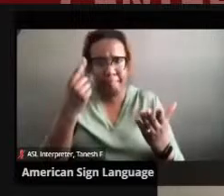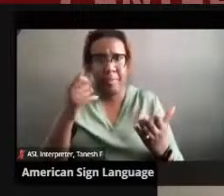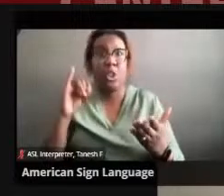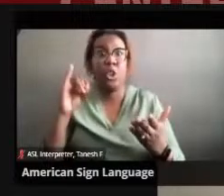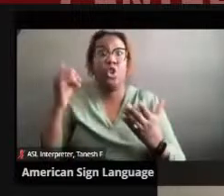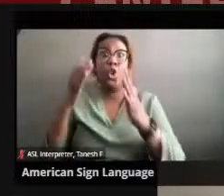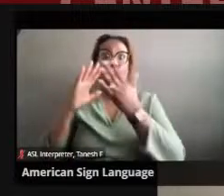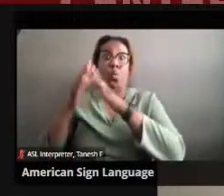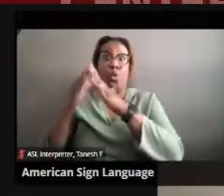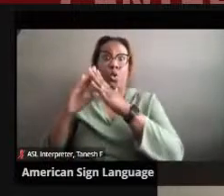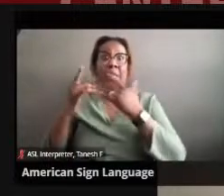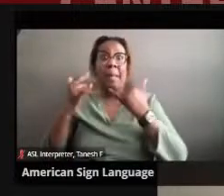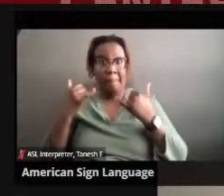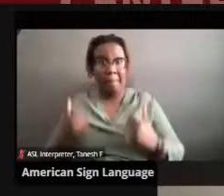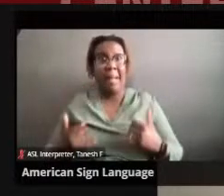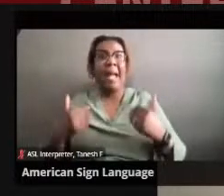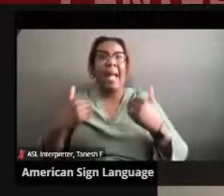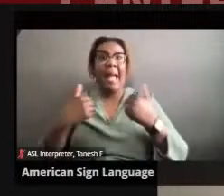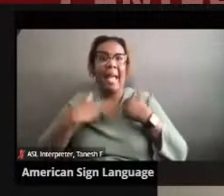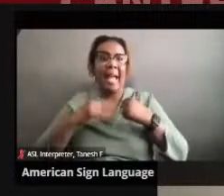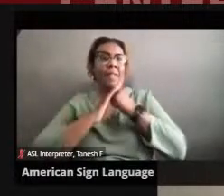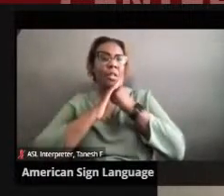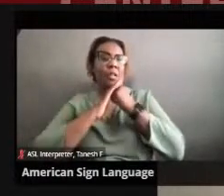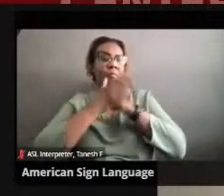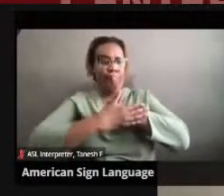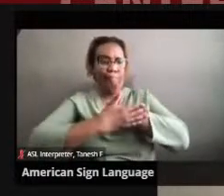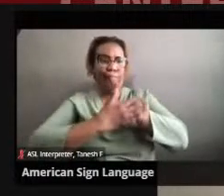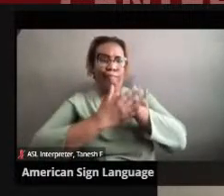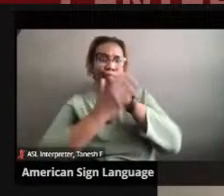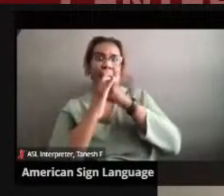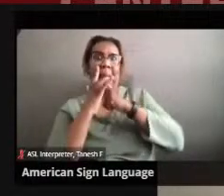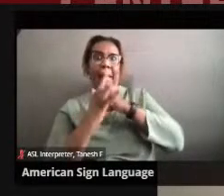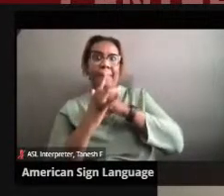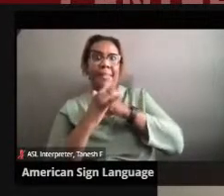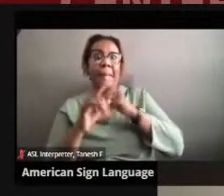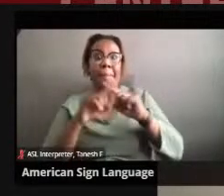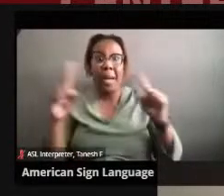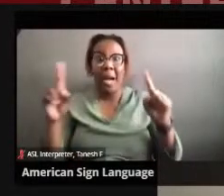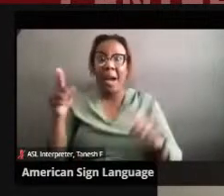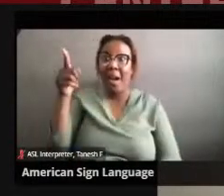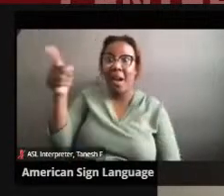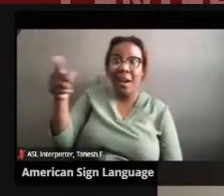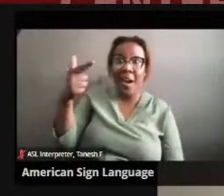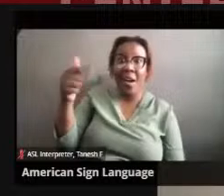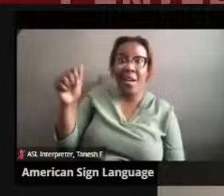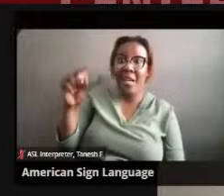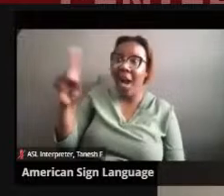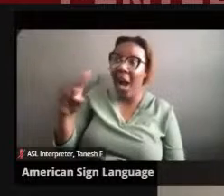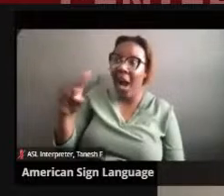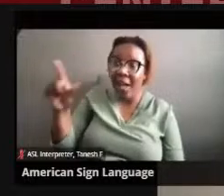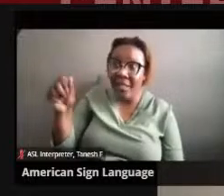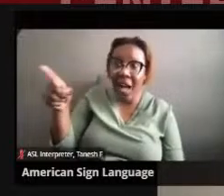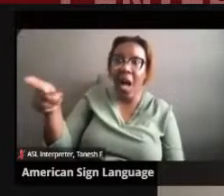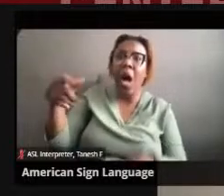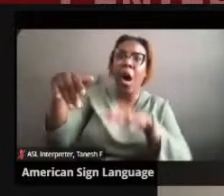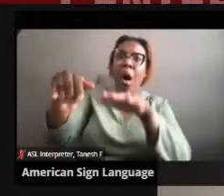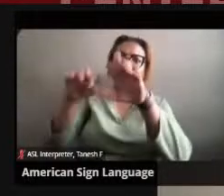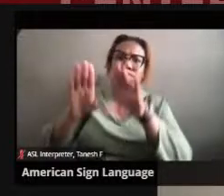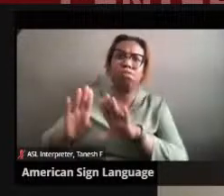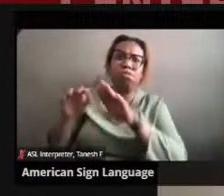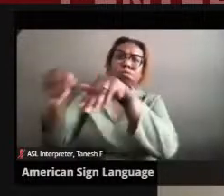are filling Gaza. Children buried under rubble, death comes to